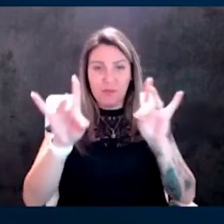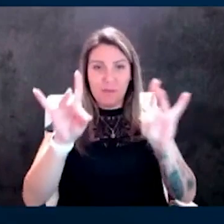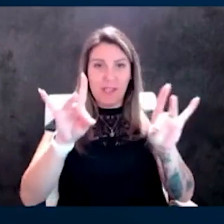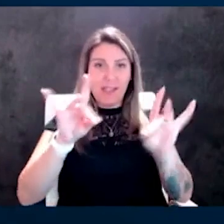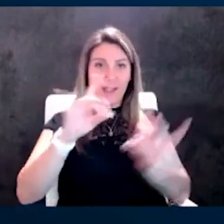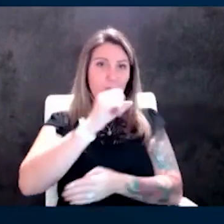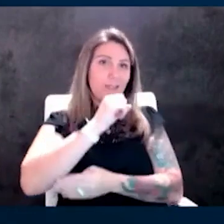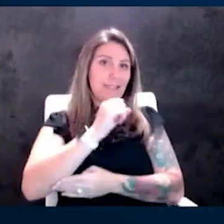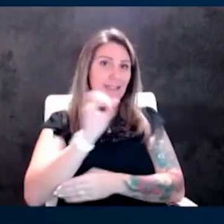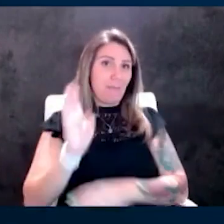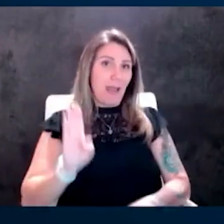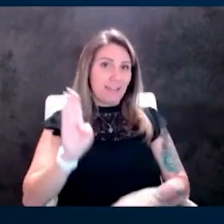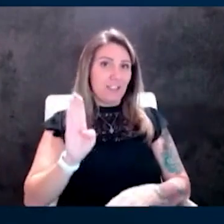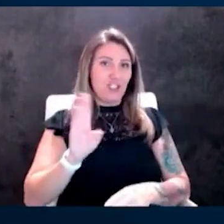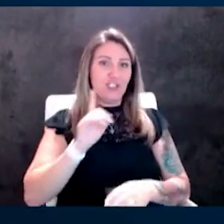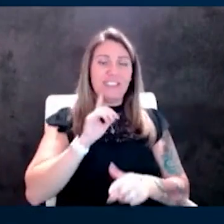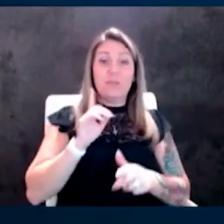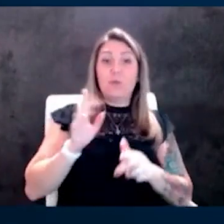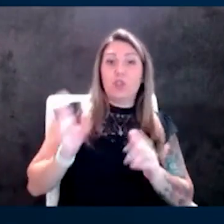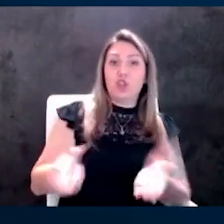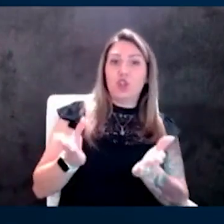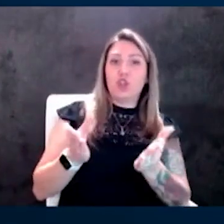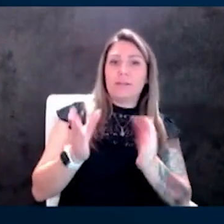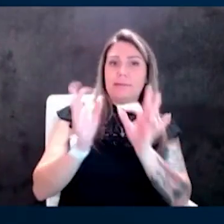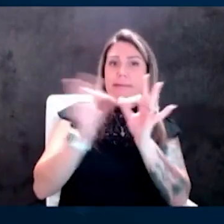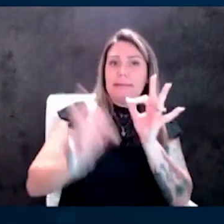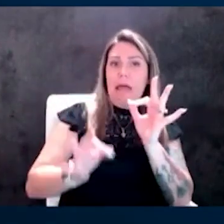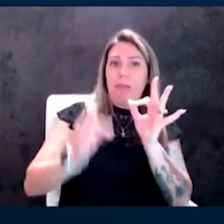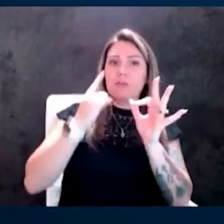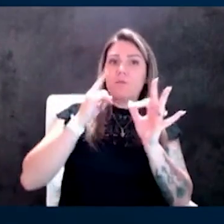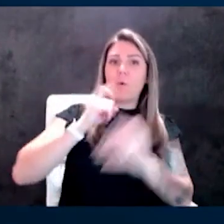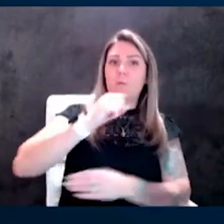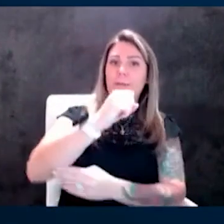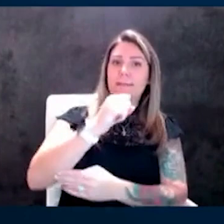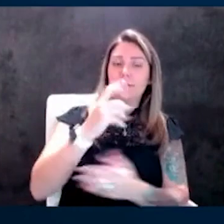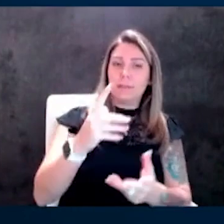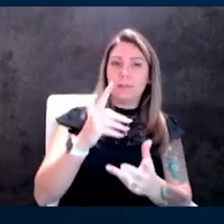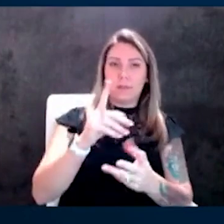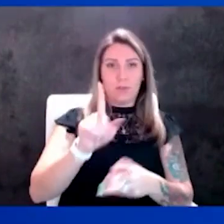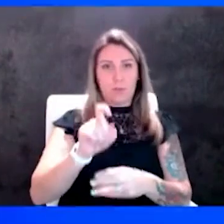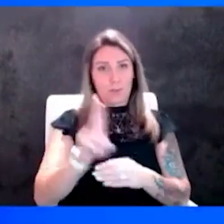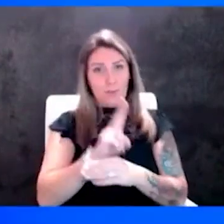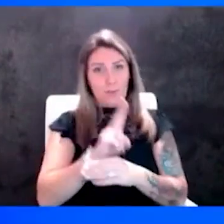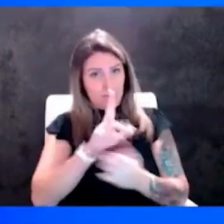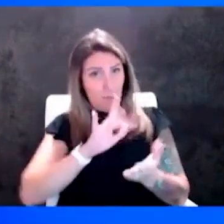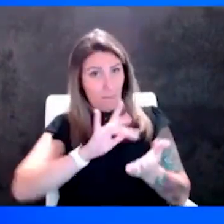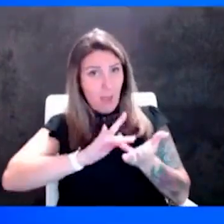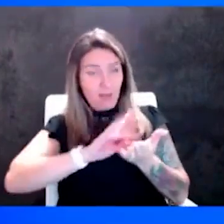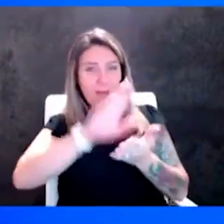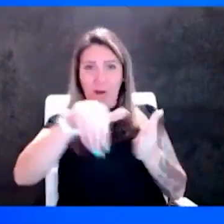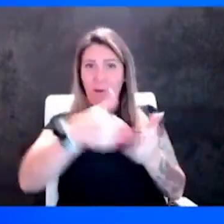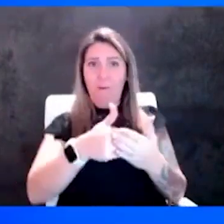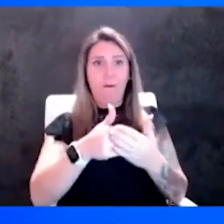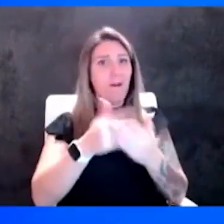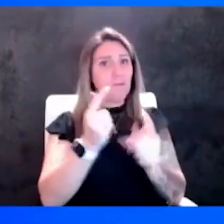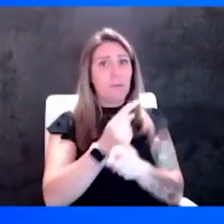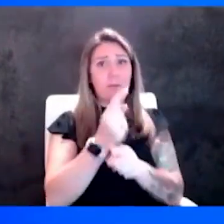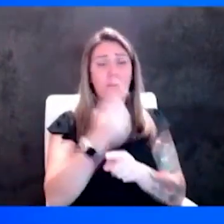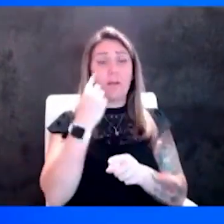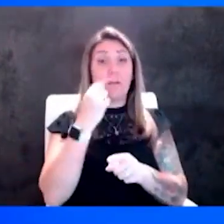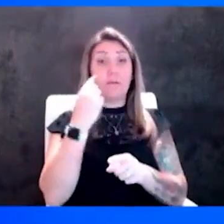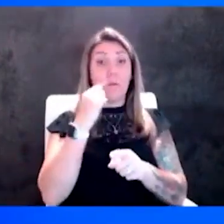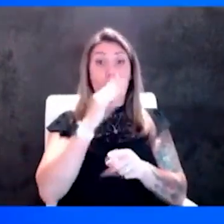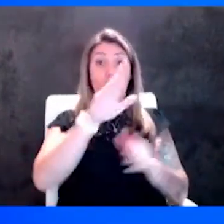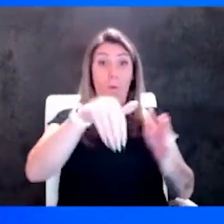start to encourage resistance. So you have to use the tools correctly. all the way through for them to have their desired